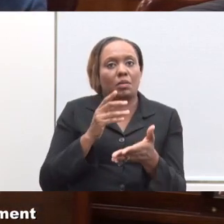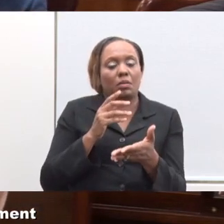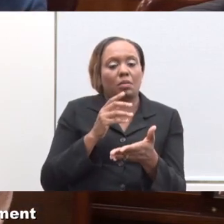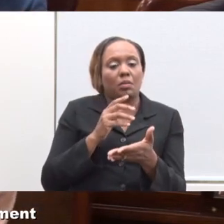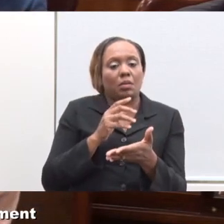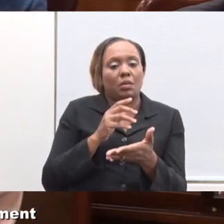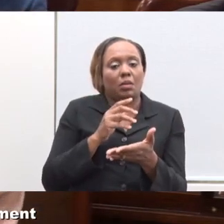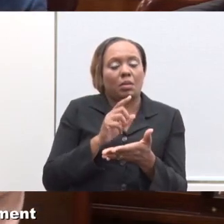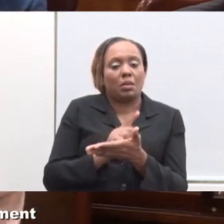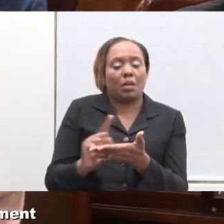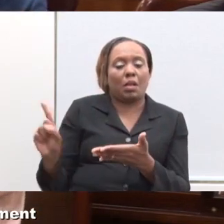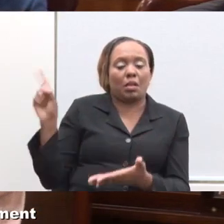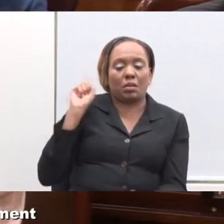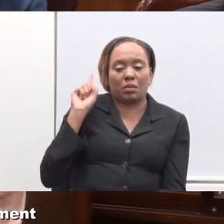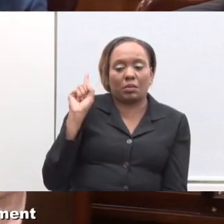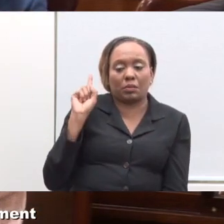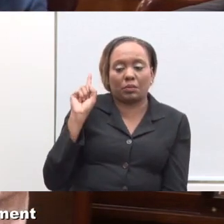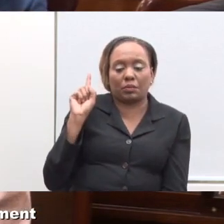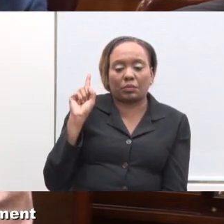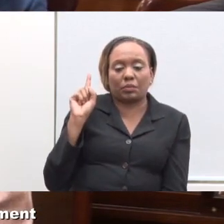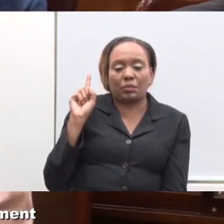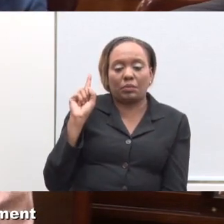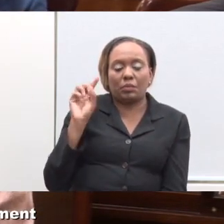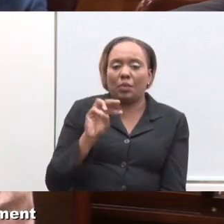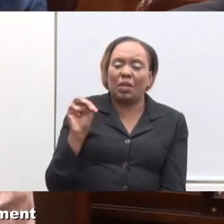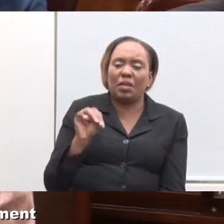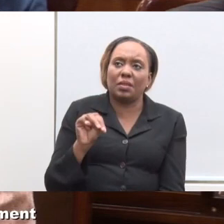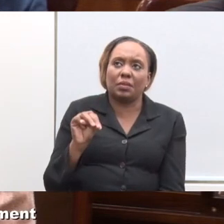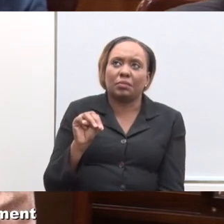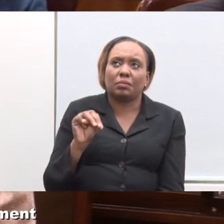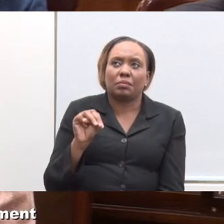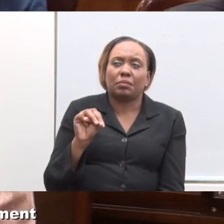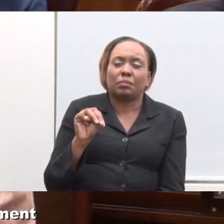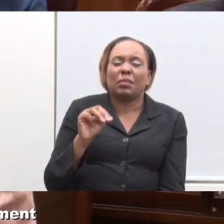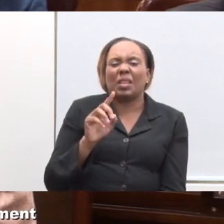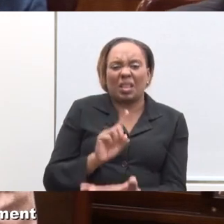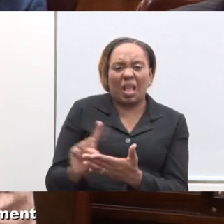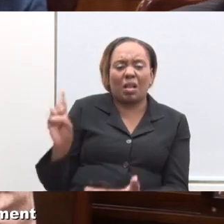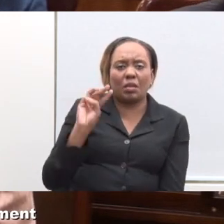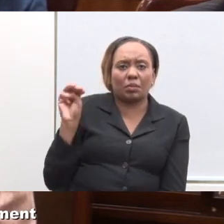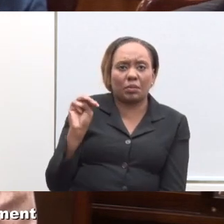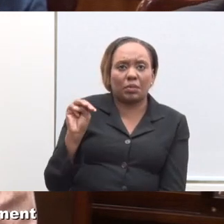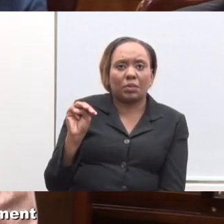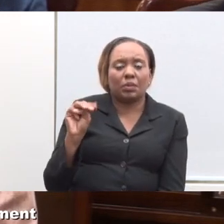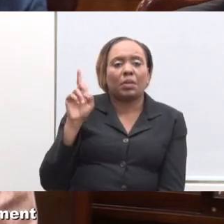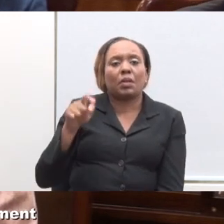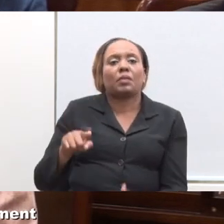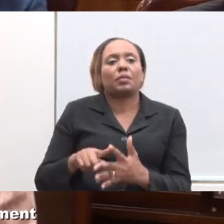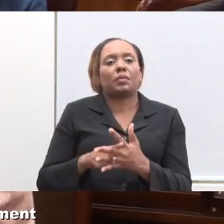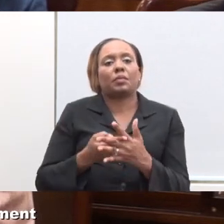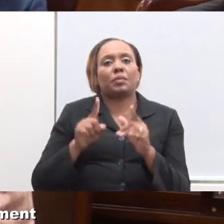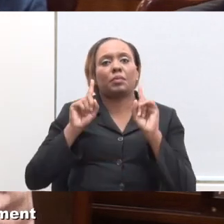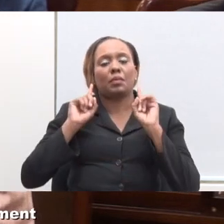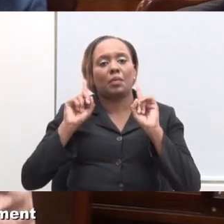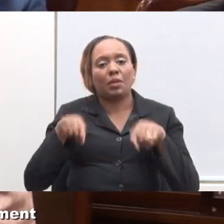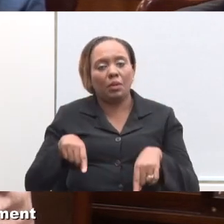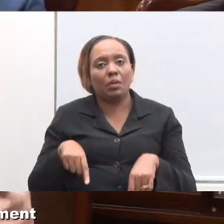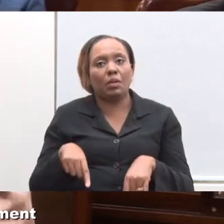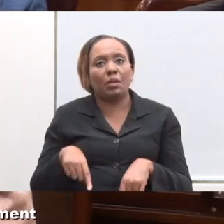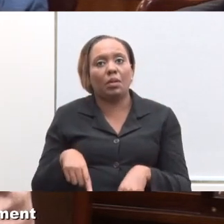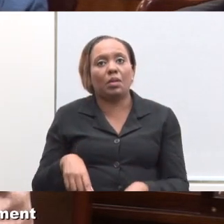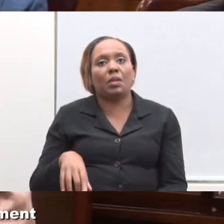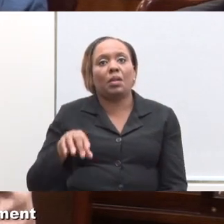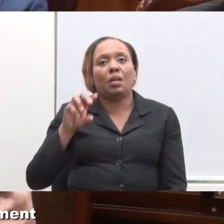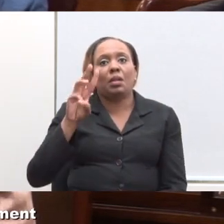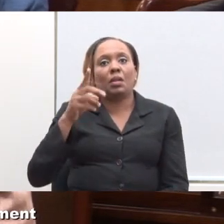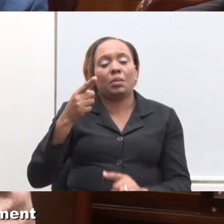12 days ago, that they were to start the process of ordering and keeping in stock 6